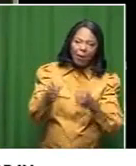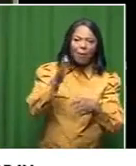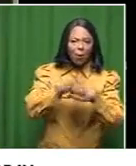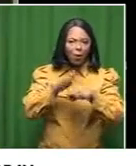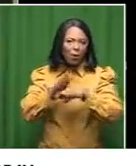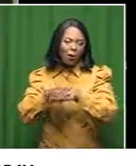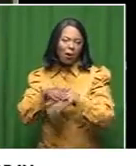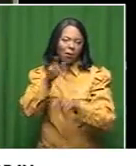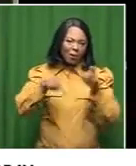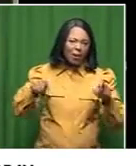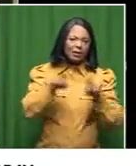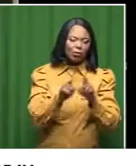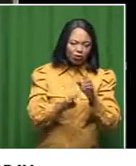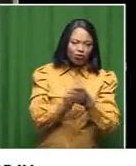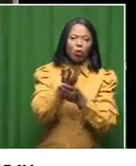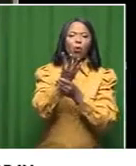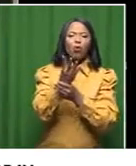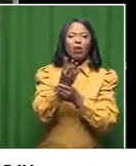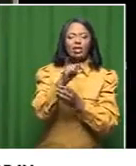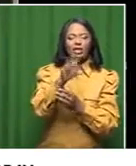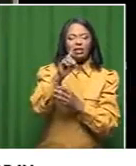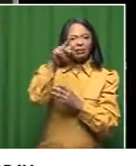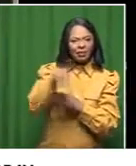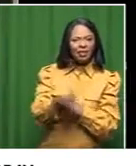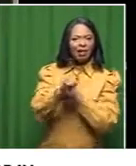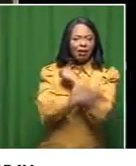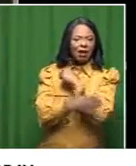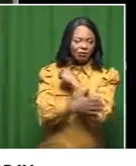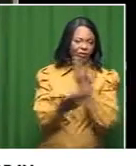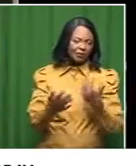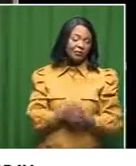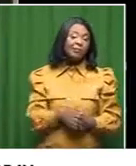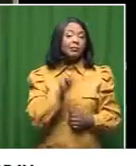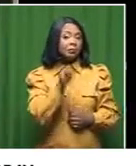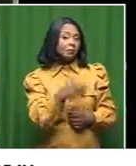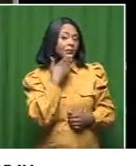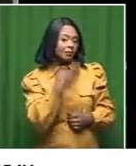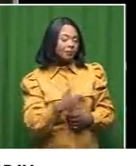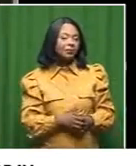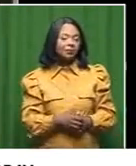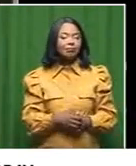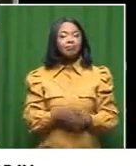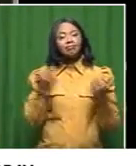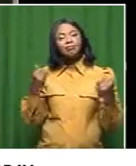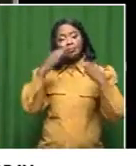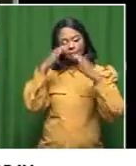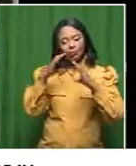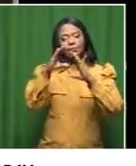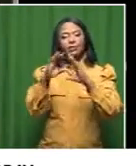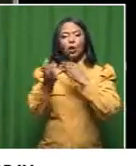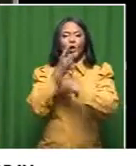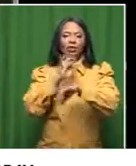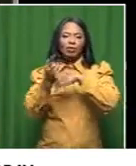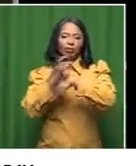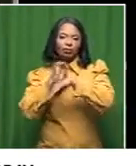the country's GDP as well? Thank you. I think, as Ms. said, there will be lots of focus on consolidating